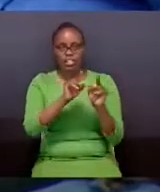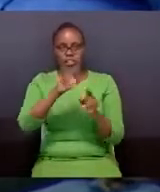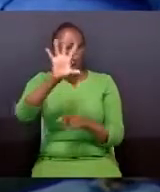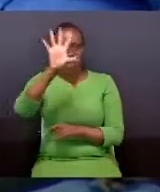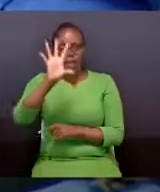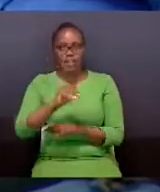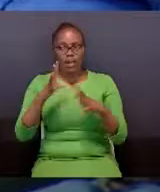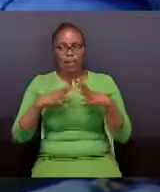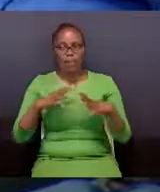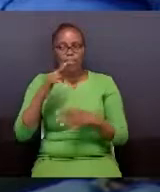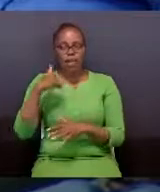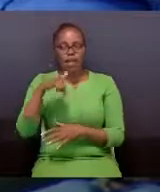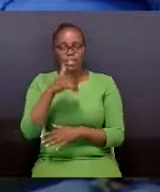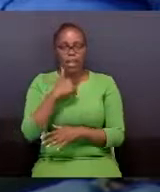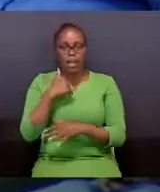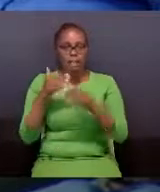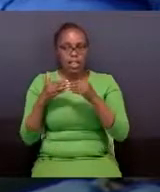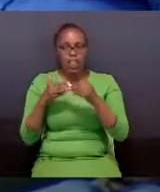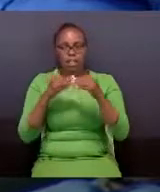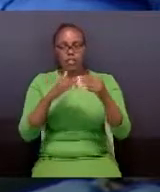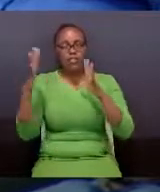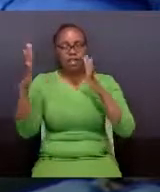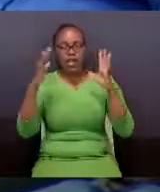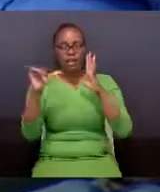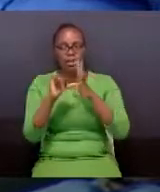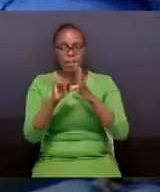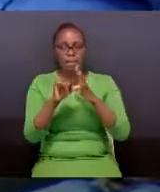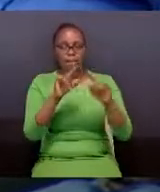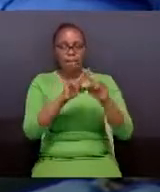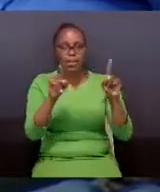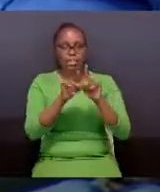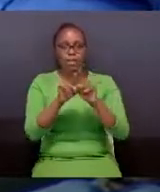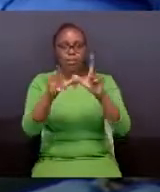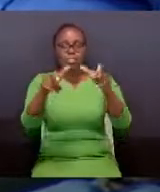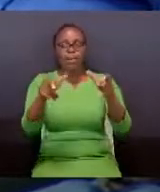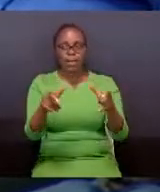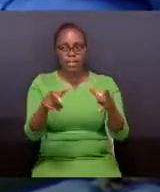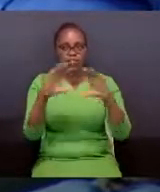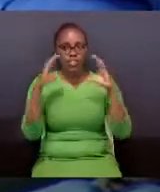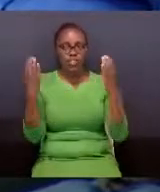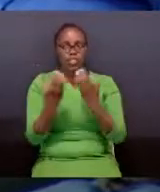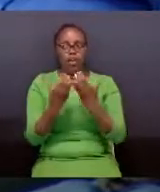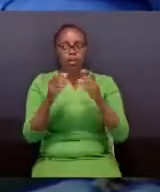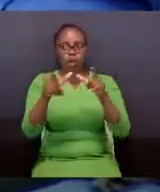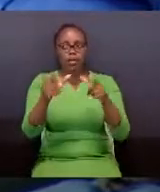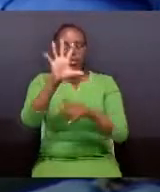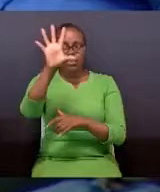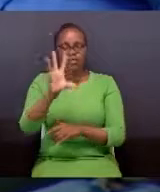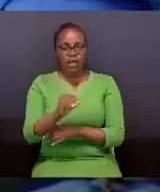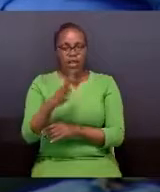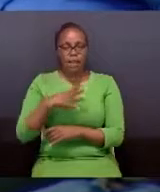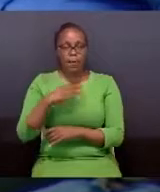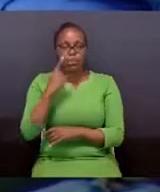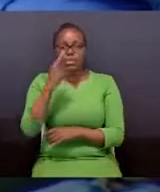Africans, we have been on the front line of the climate crisis. When it comes to the media, the global media, Africans are not being